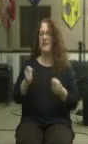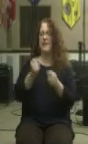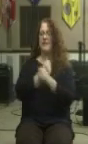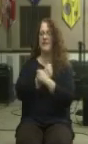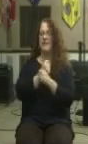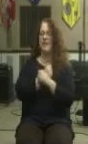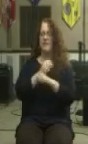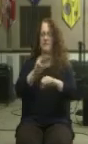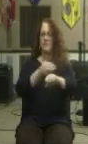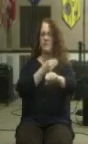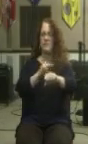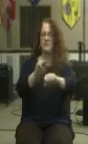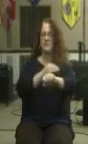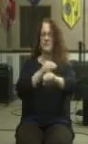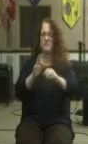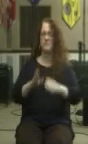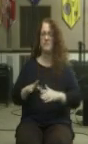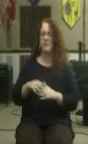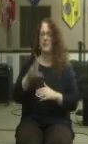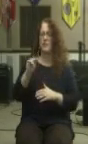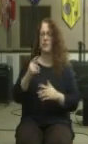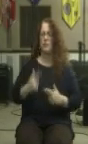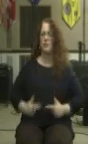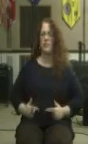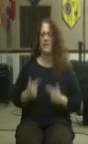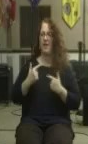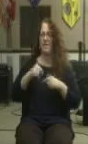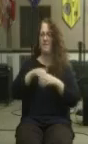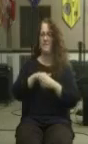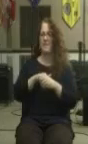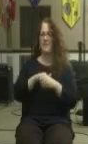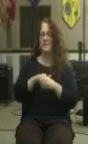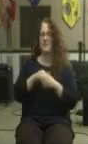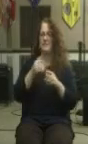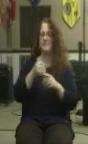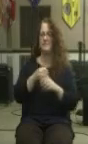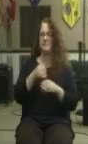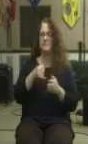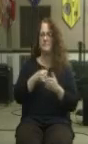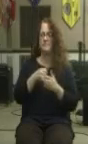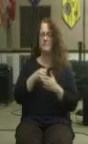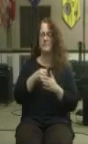I love Fiore Elise. I tell you what, there's no life in it.